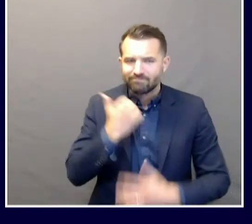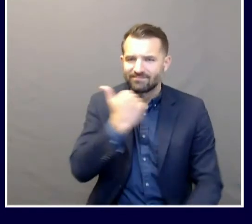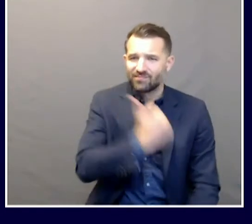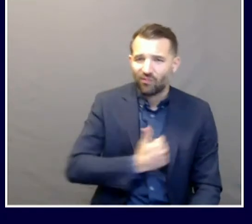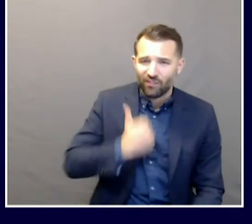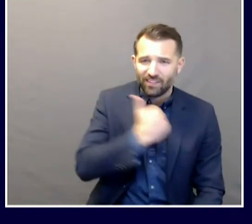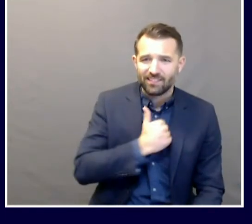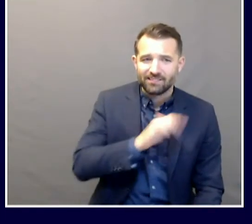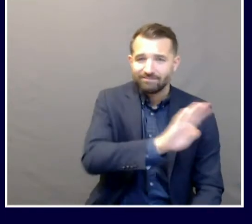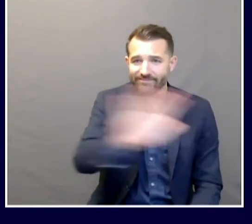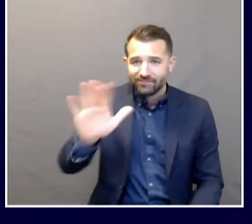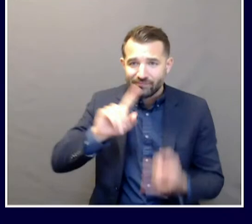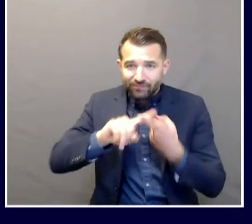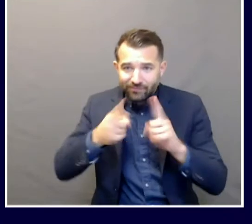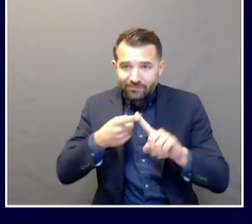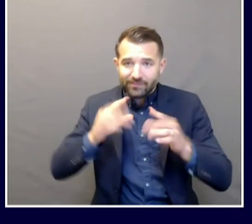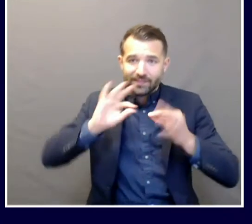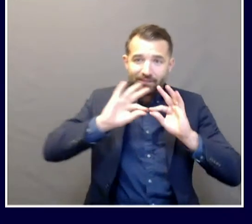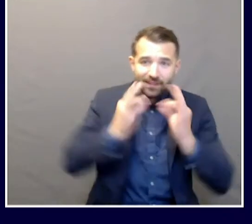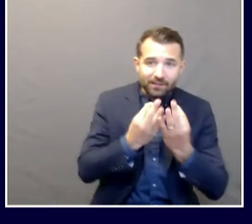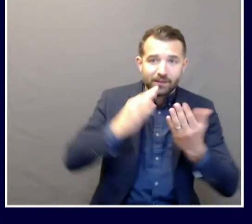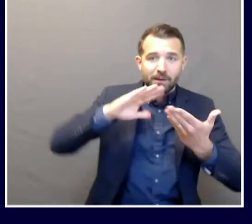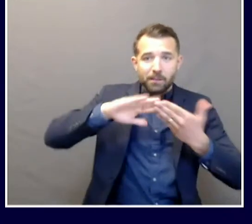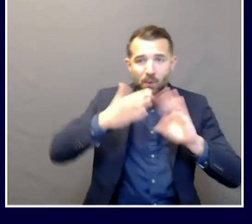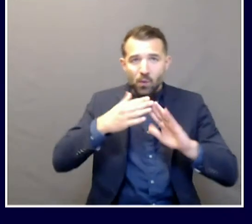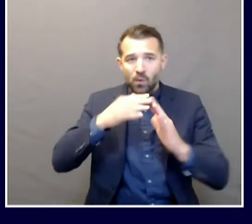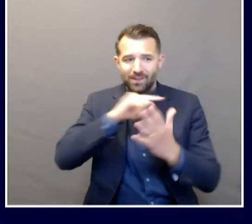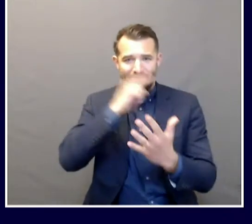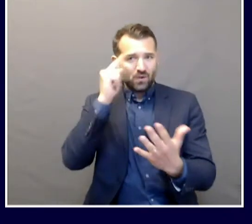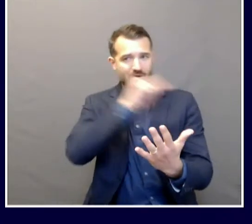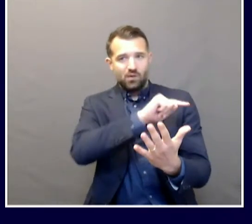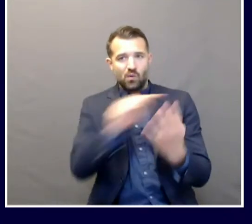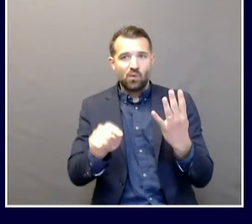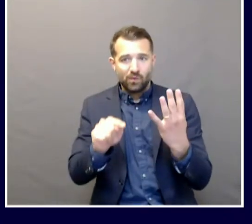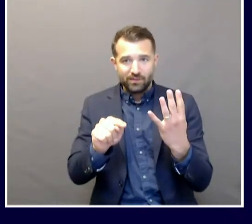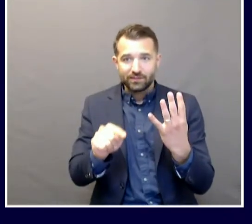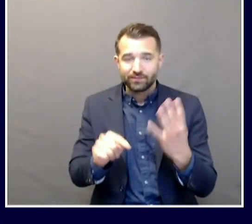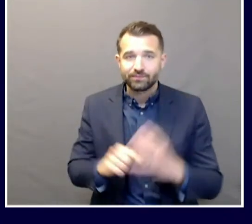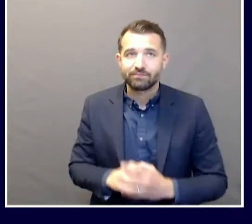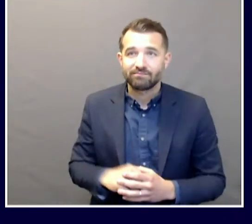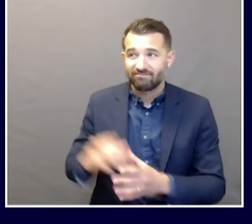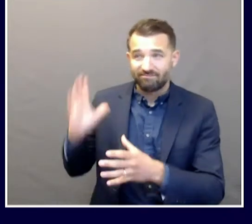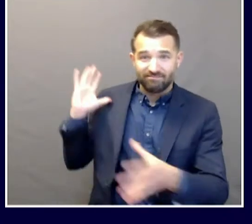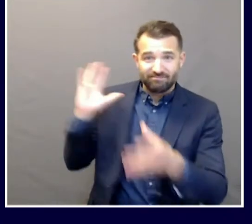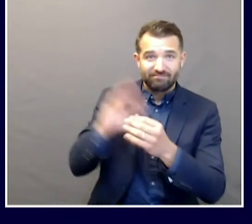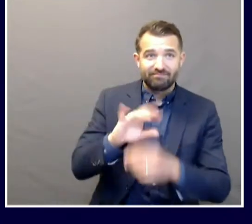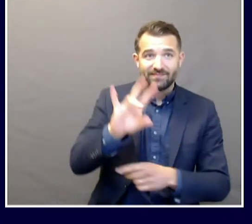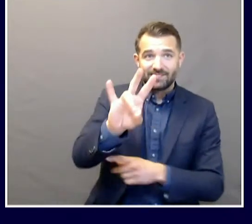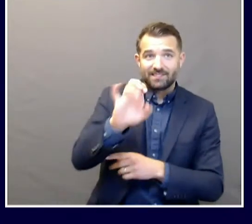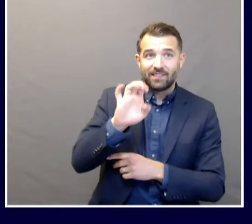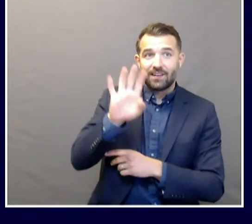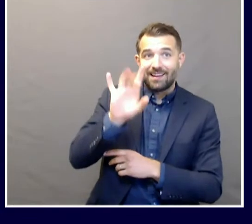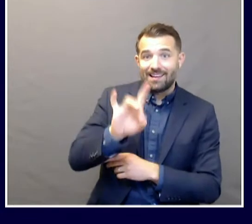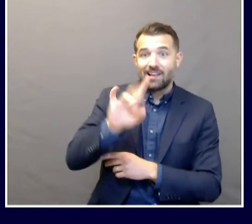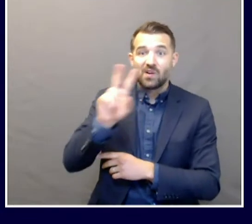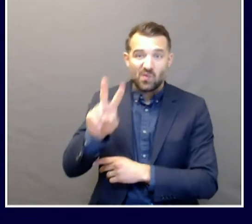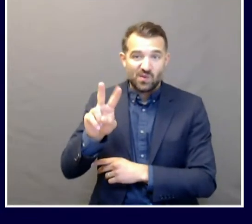communities of these 4 individuals, as well as all 782 who have died over the past